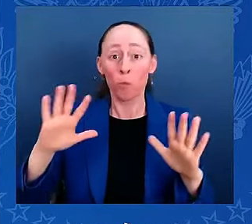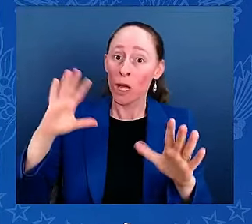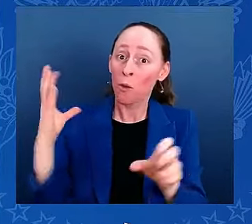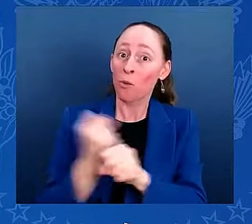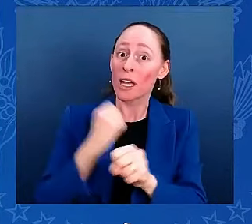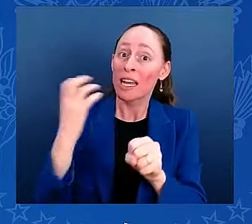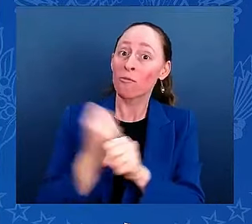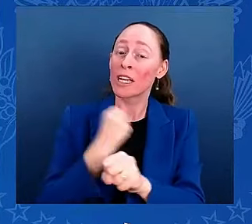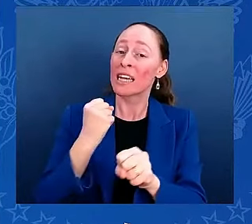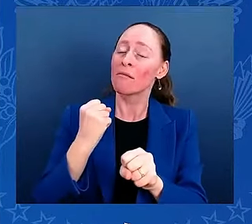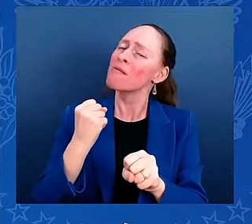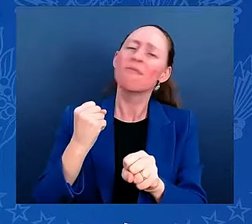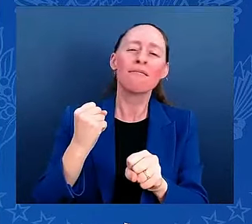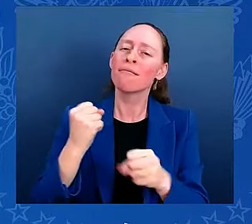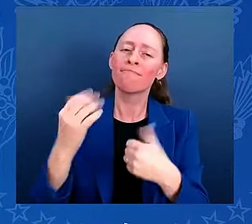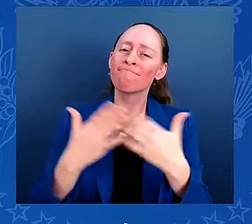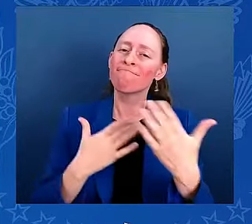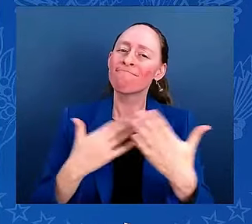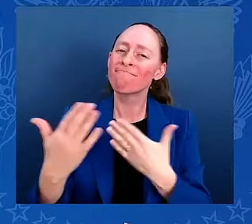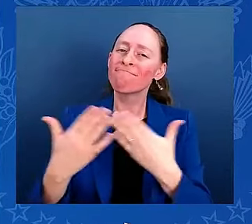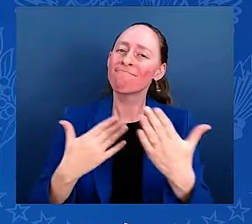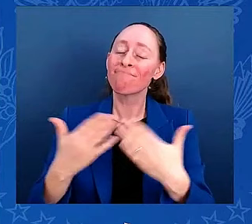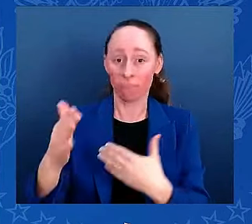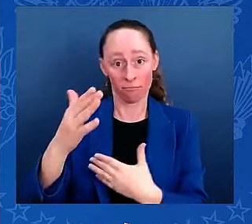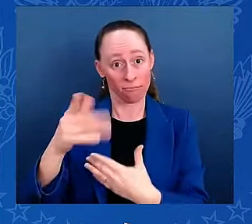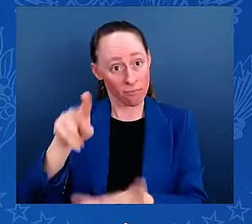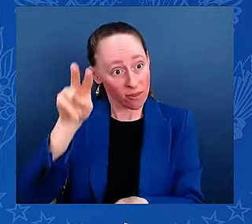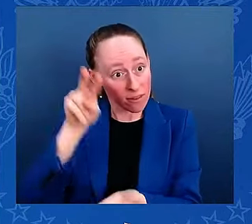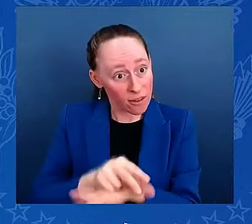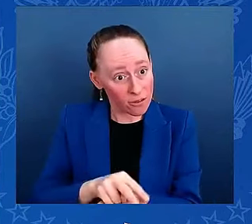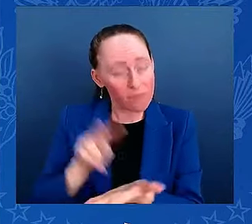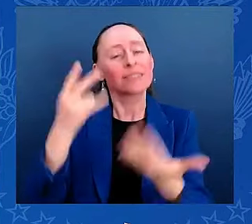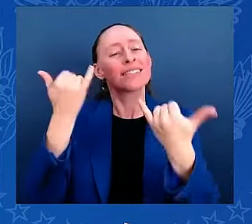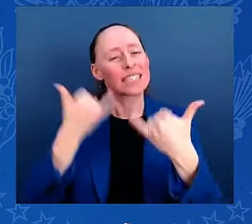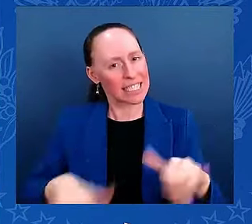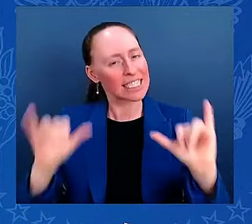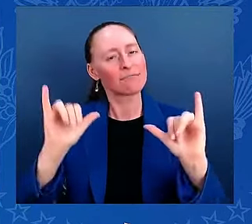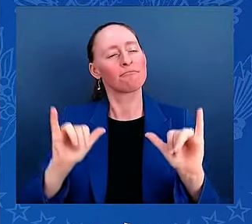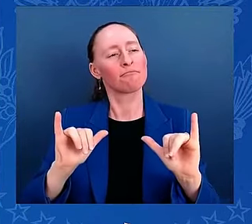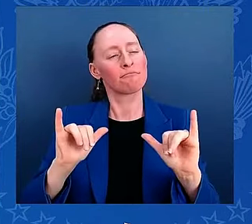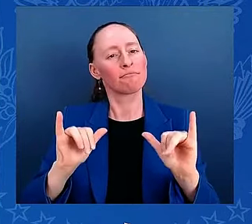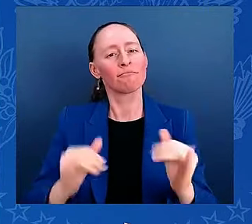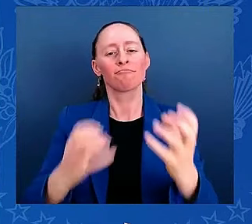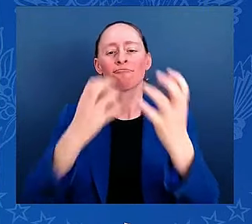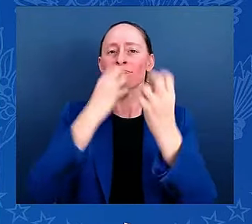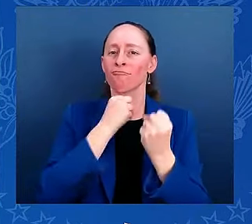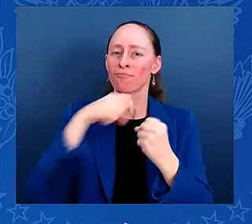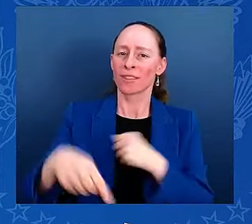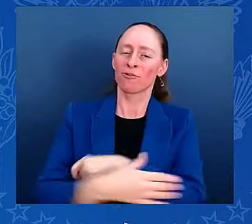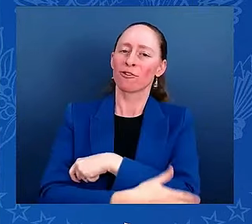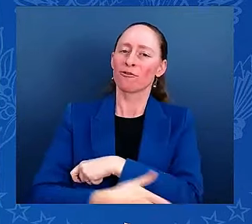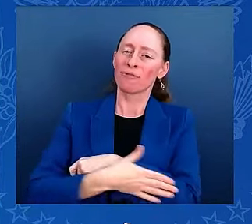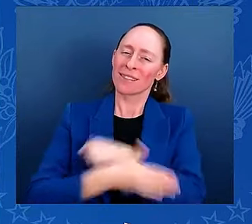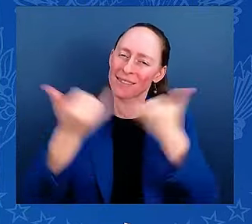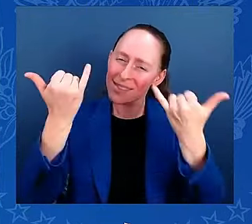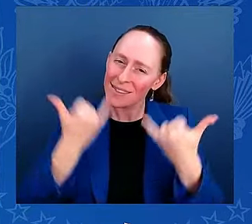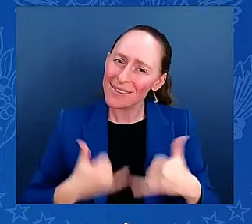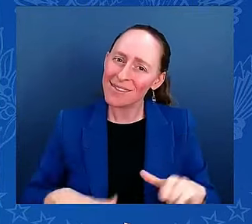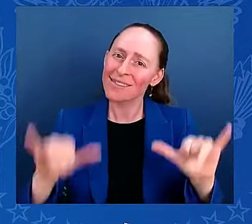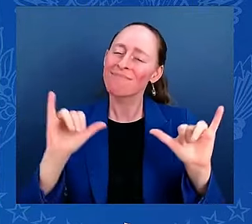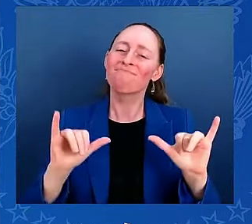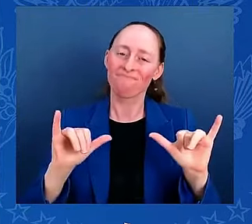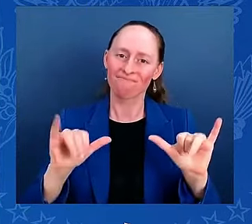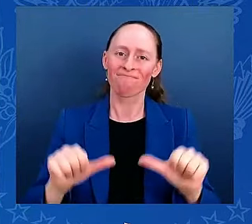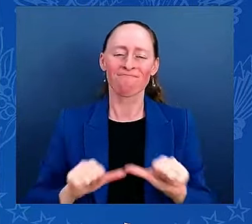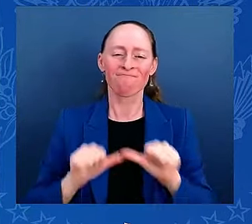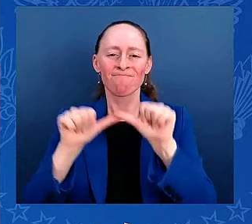as adversaries, but as fellow Americans. Bring down the temperature. I also hope we can lay to rest the